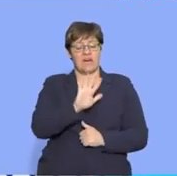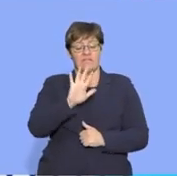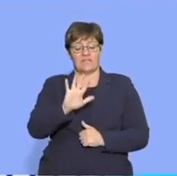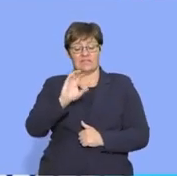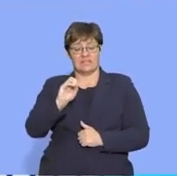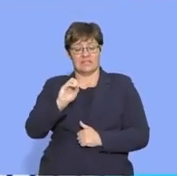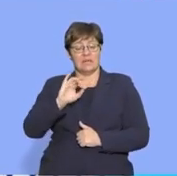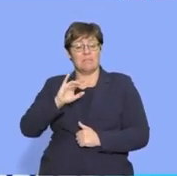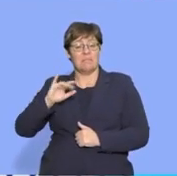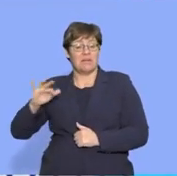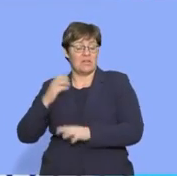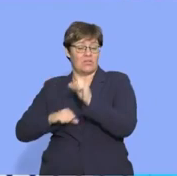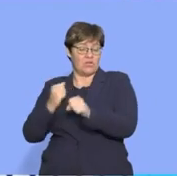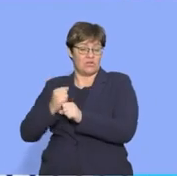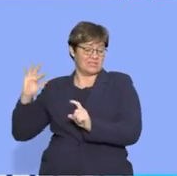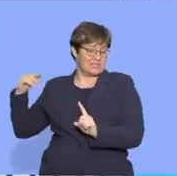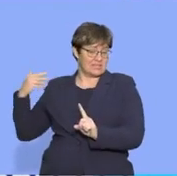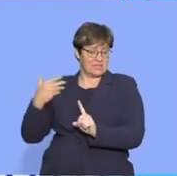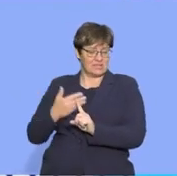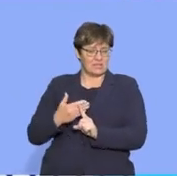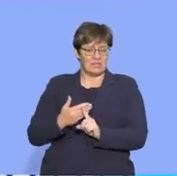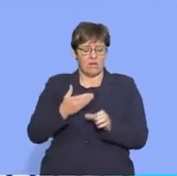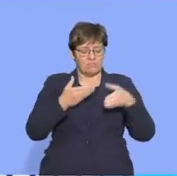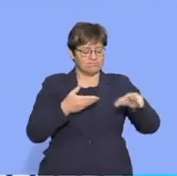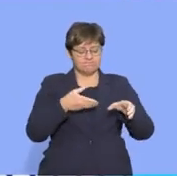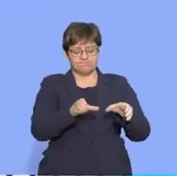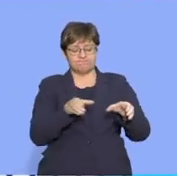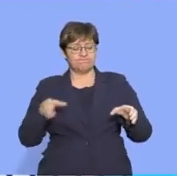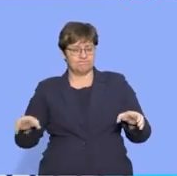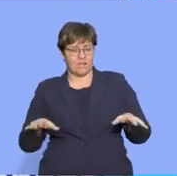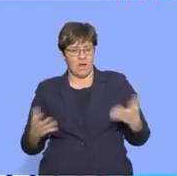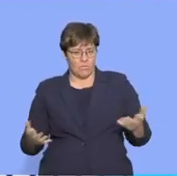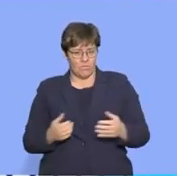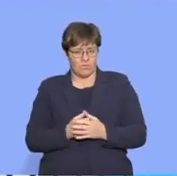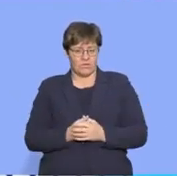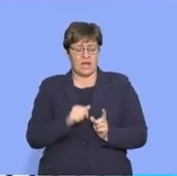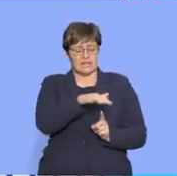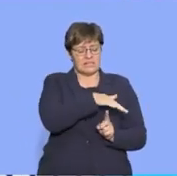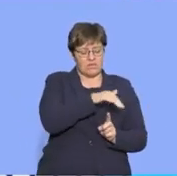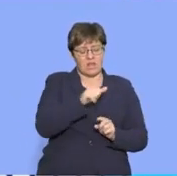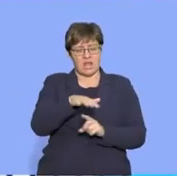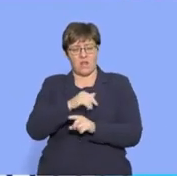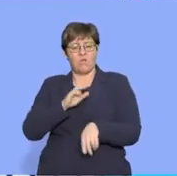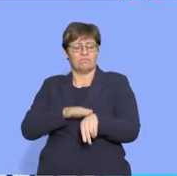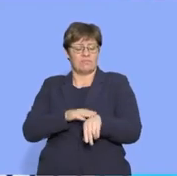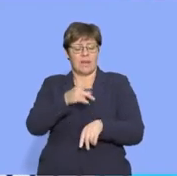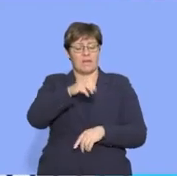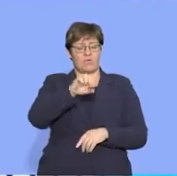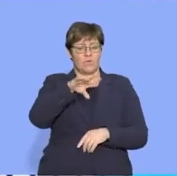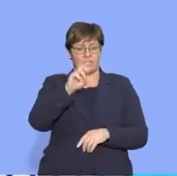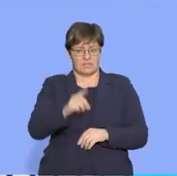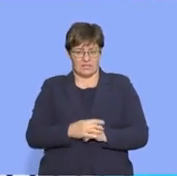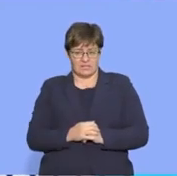this timeline, which is 550 million years, so it's quite a long time. How do we divide it up? It's divided up